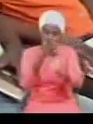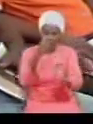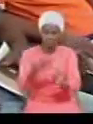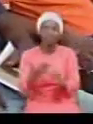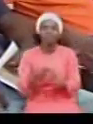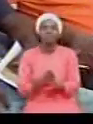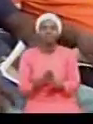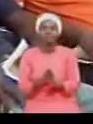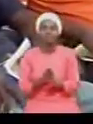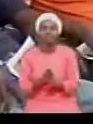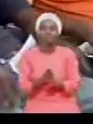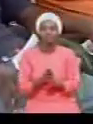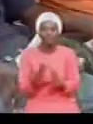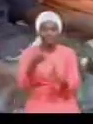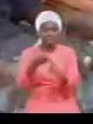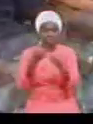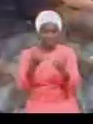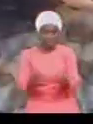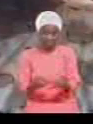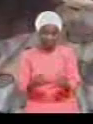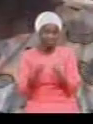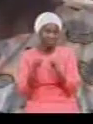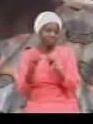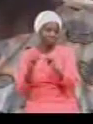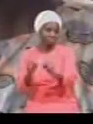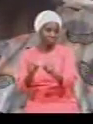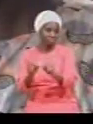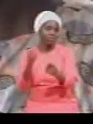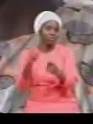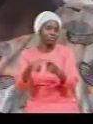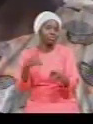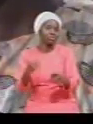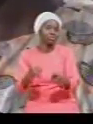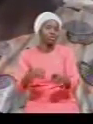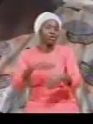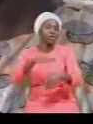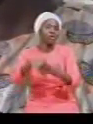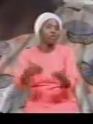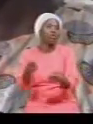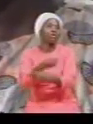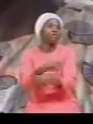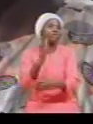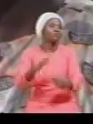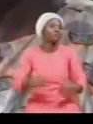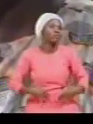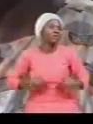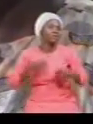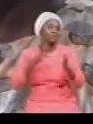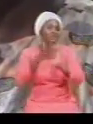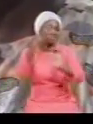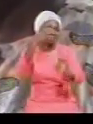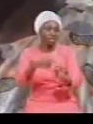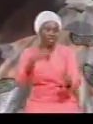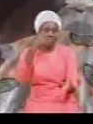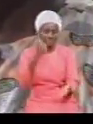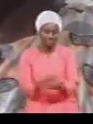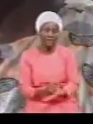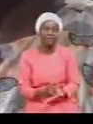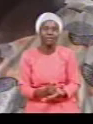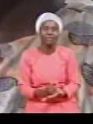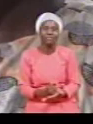you. From now on to the rest of your life, in Jesus'